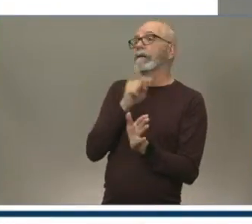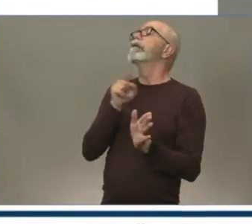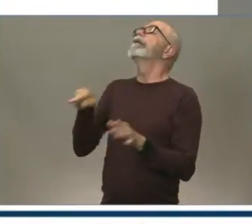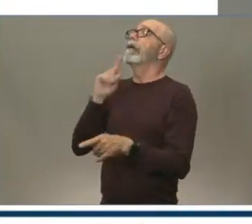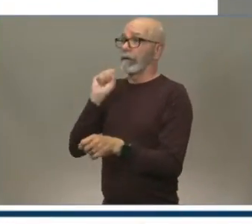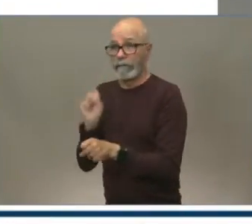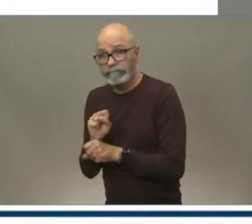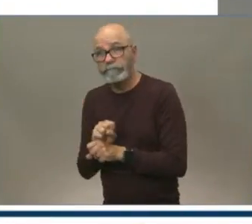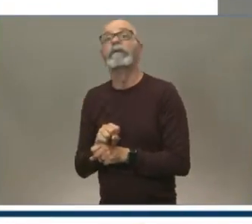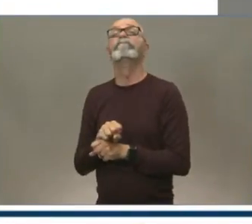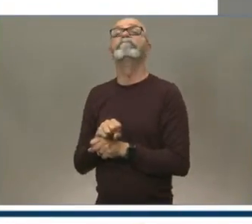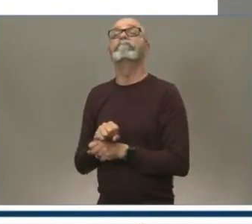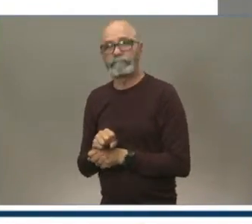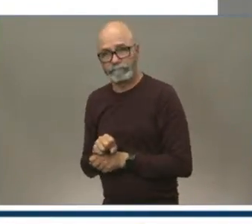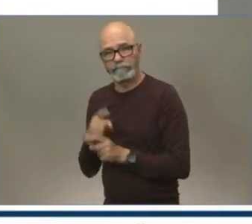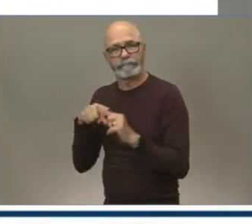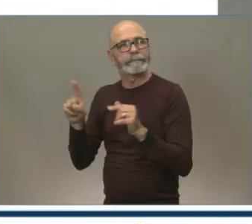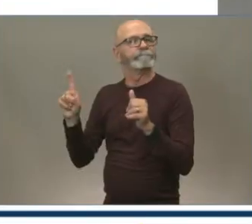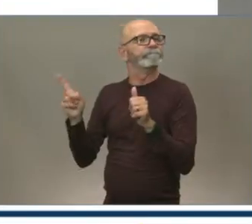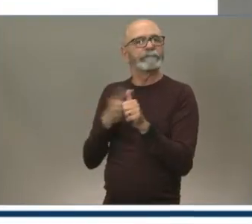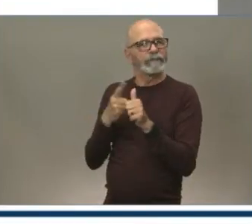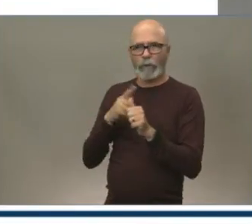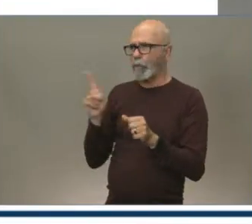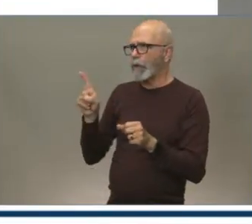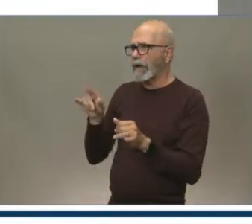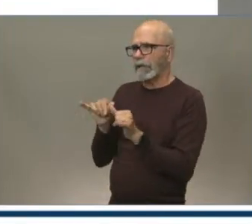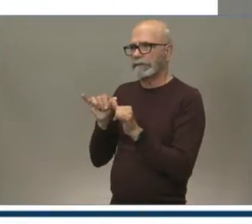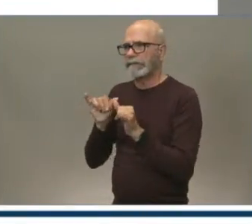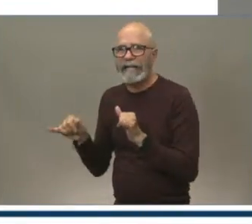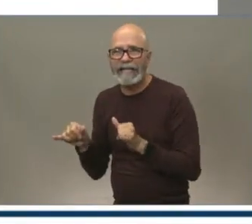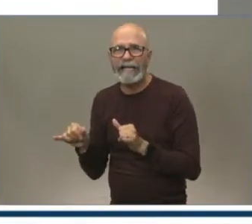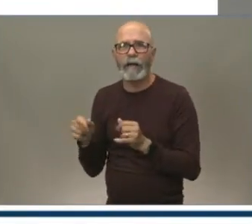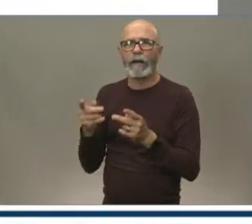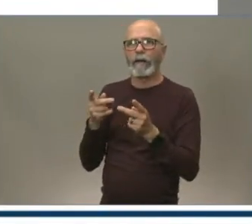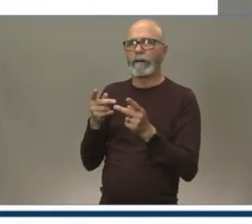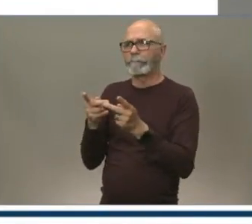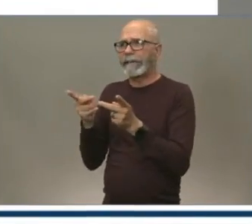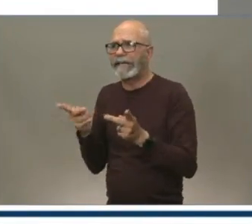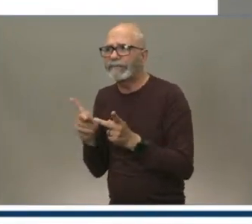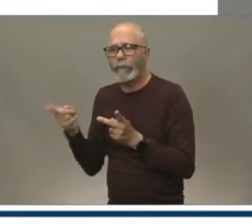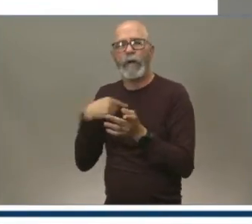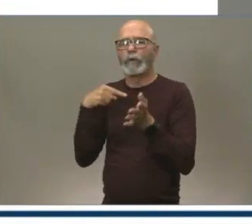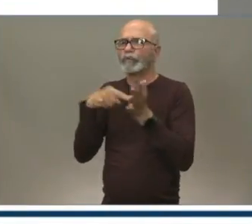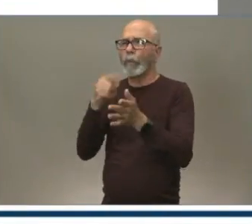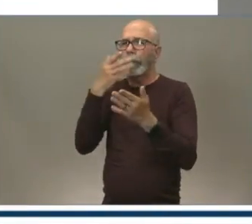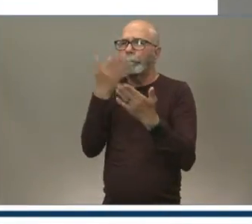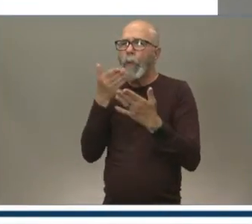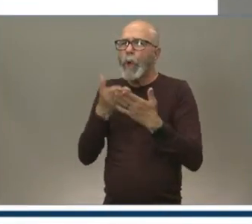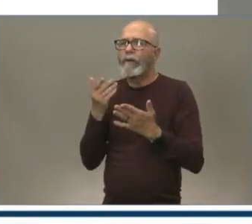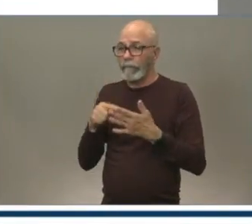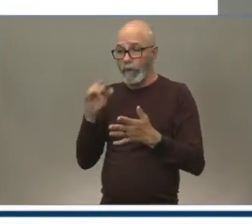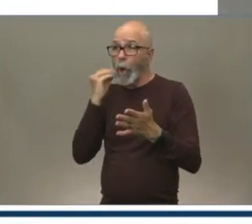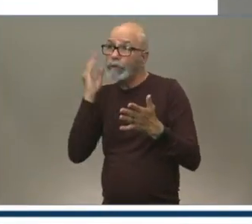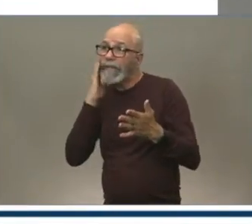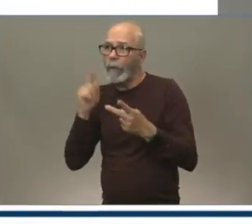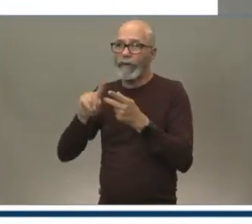have to have a plan that would show how you're going to quarantine for the first 14 days. No matter